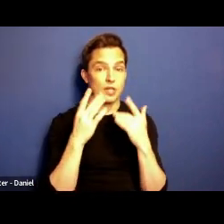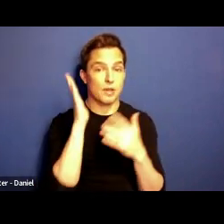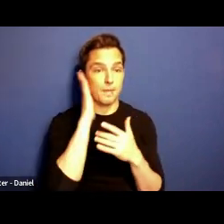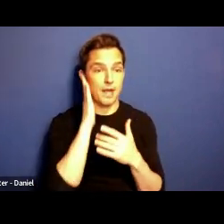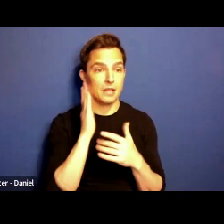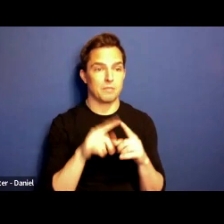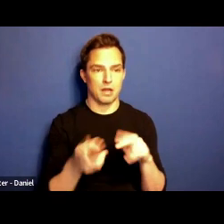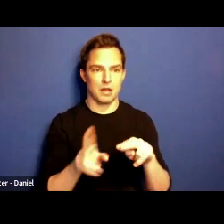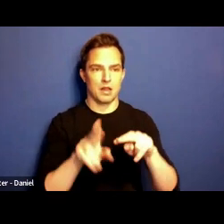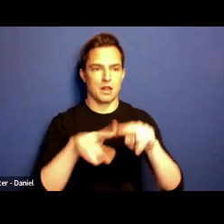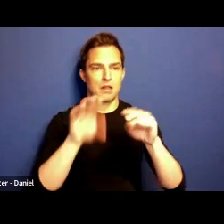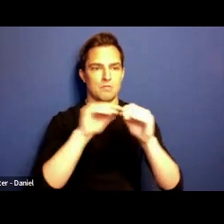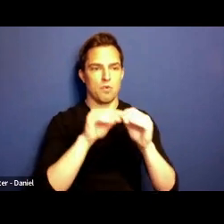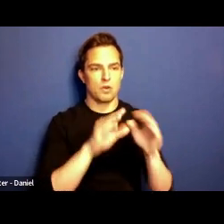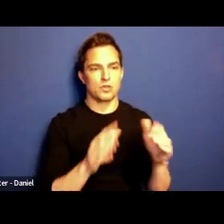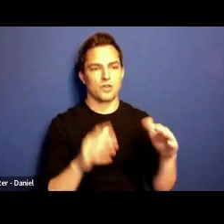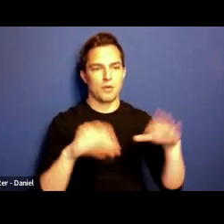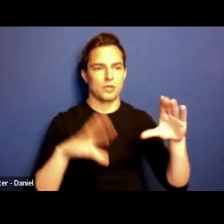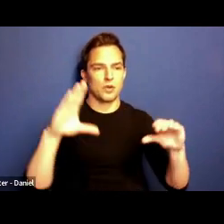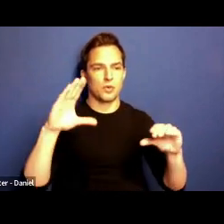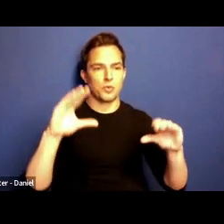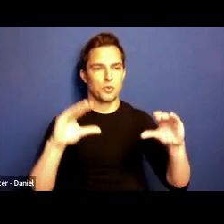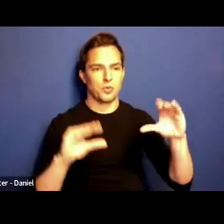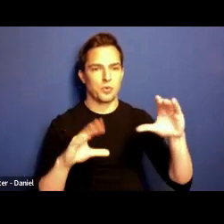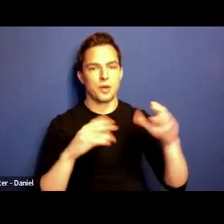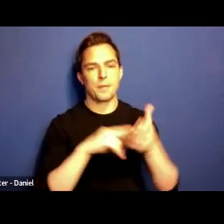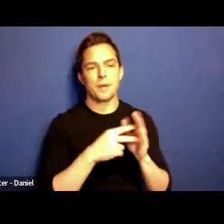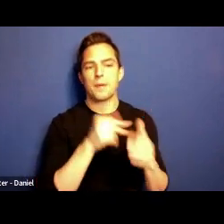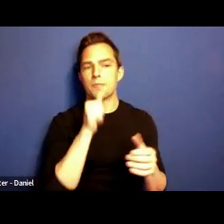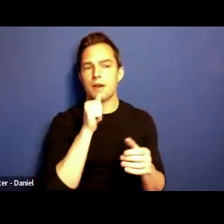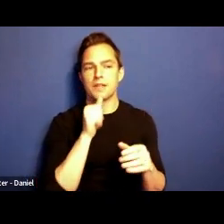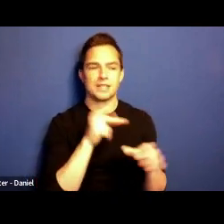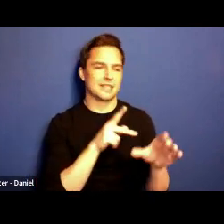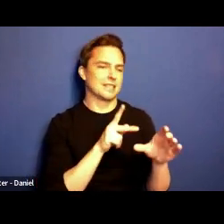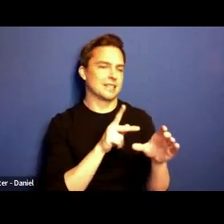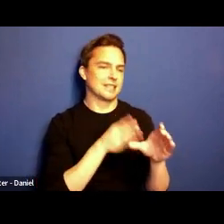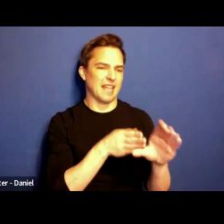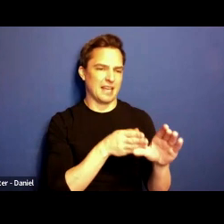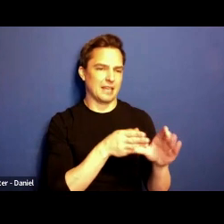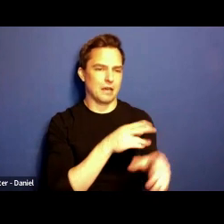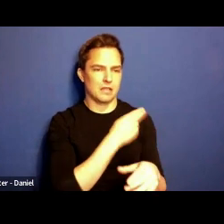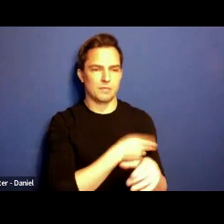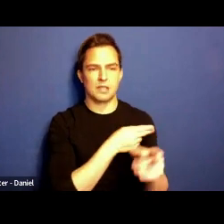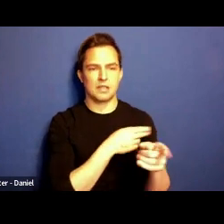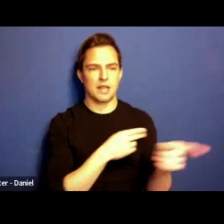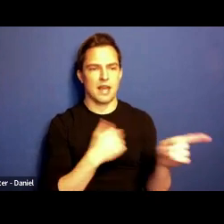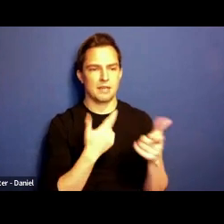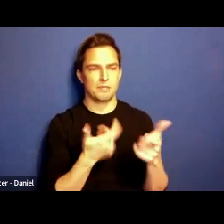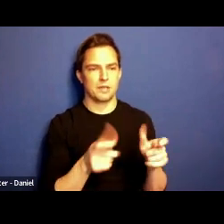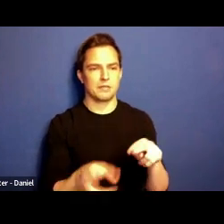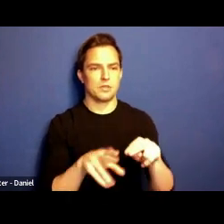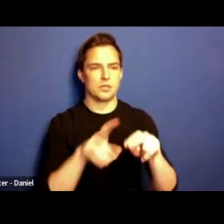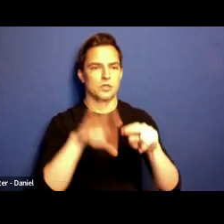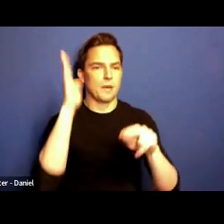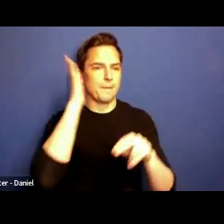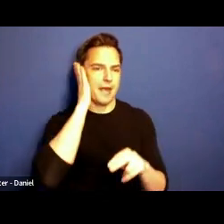and it was a major shift in settings. So private psychiatric hospitals had a large increase in beds,